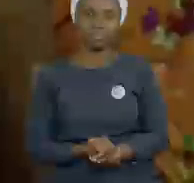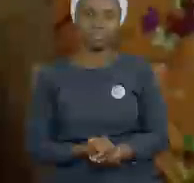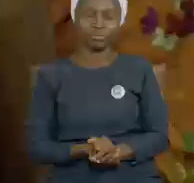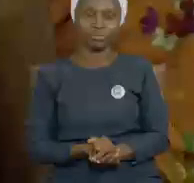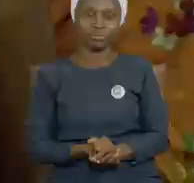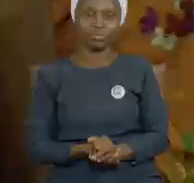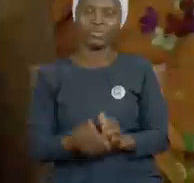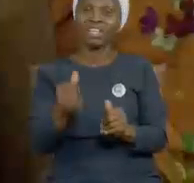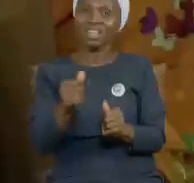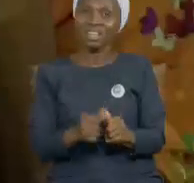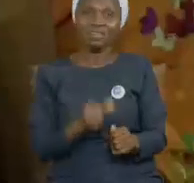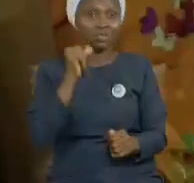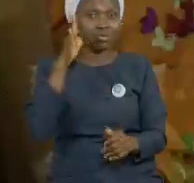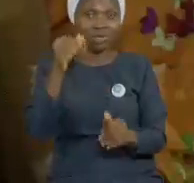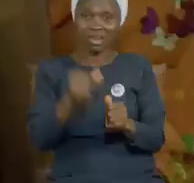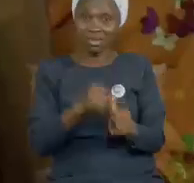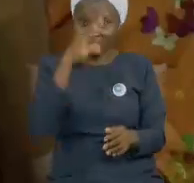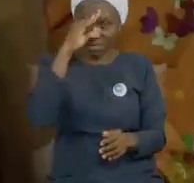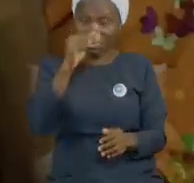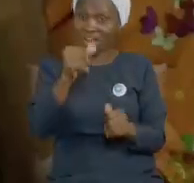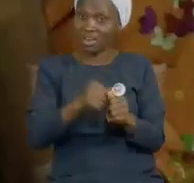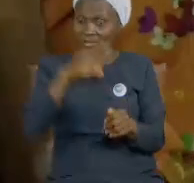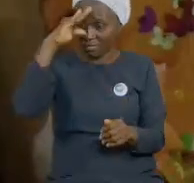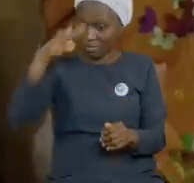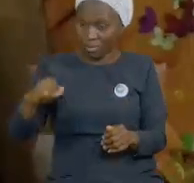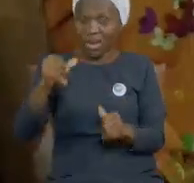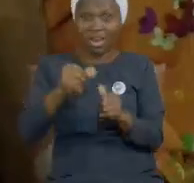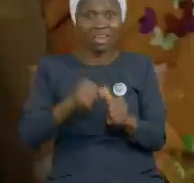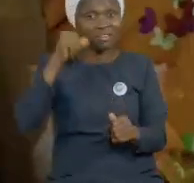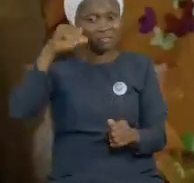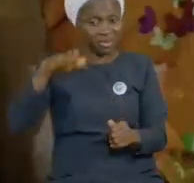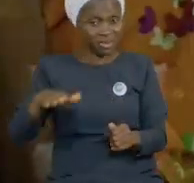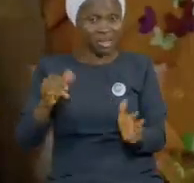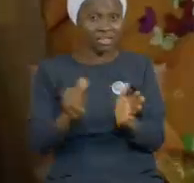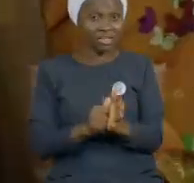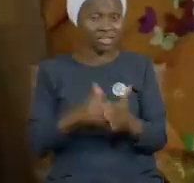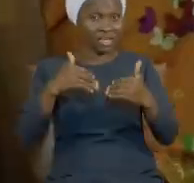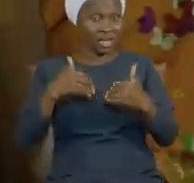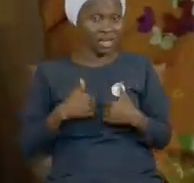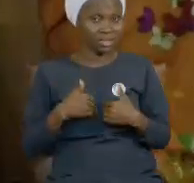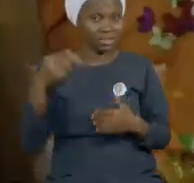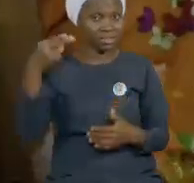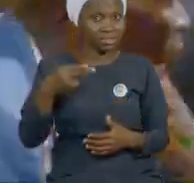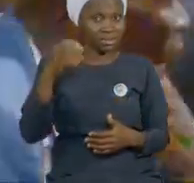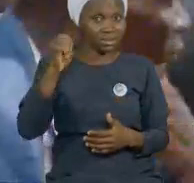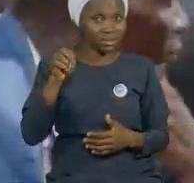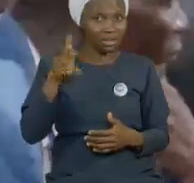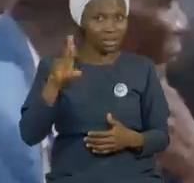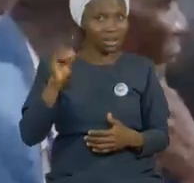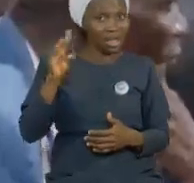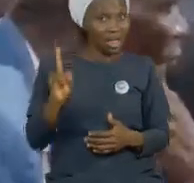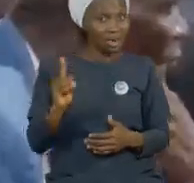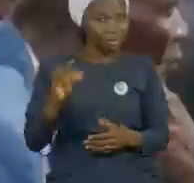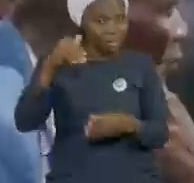Every woman, every man, every boy, every girl that has Herod in him